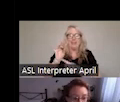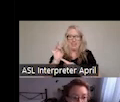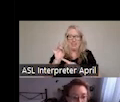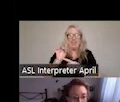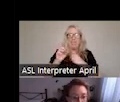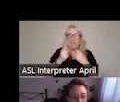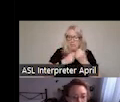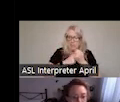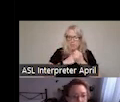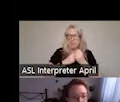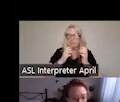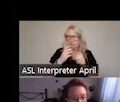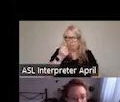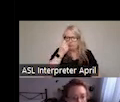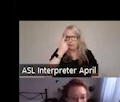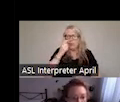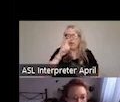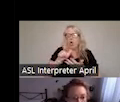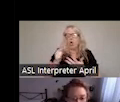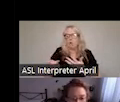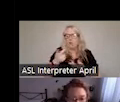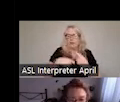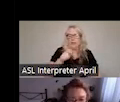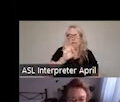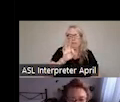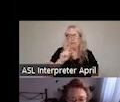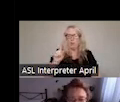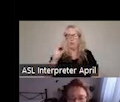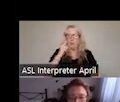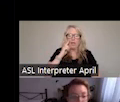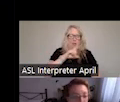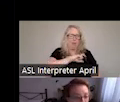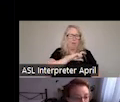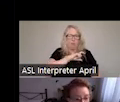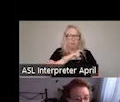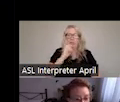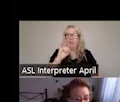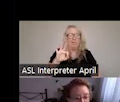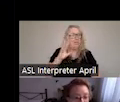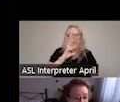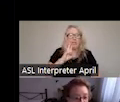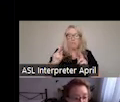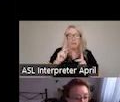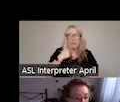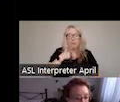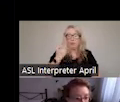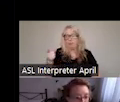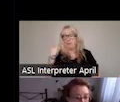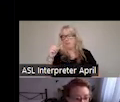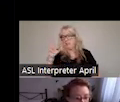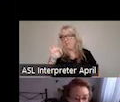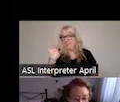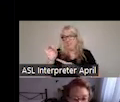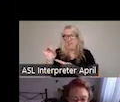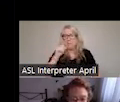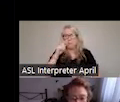and understood as an alternative to 911 and law enforcement. If people want police on the scene, 988 is probably not their